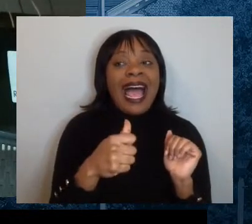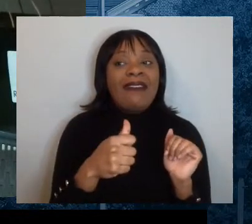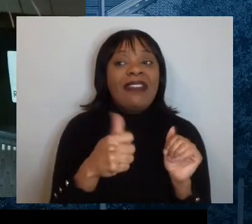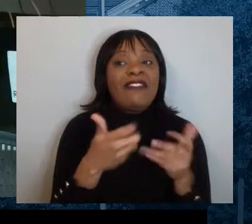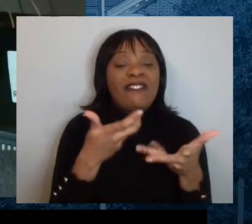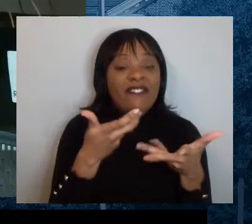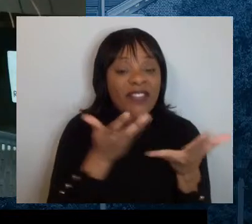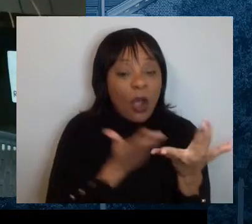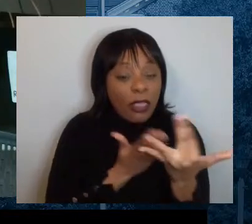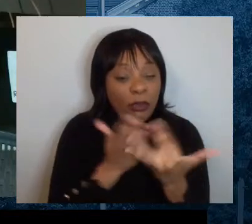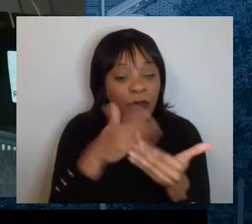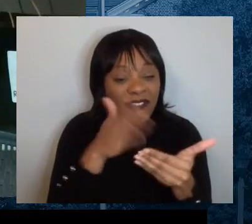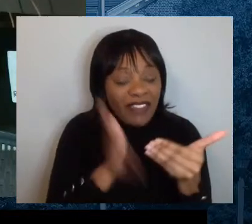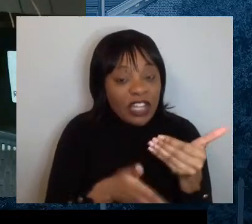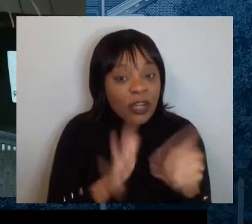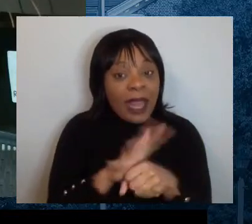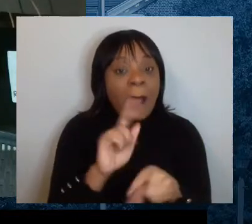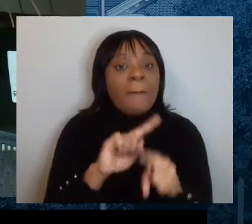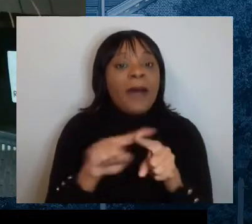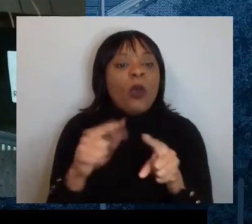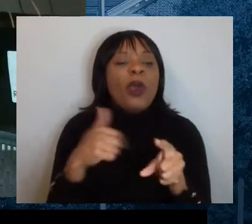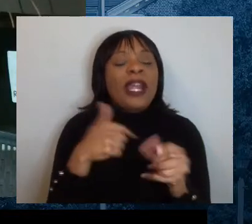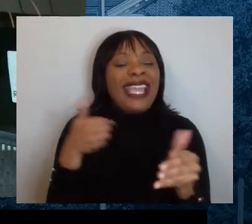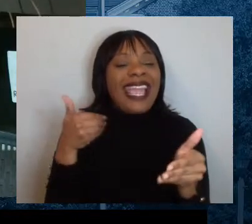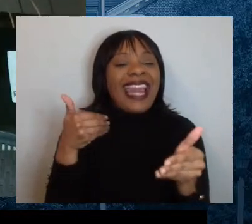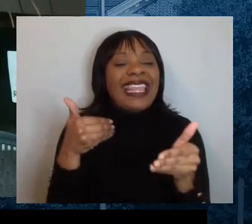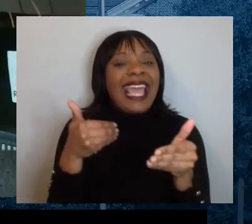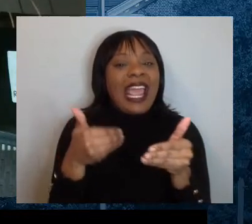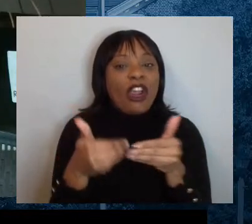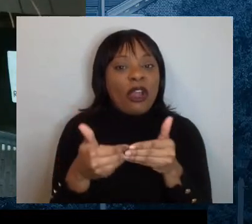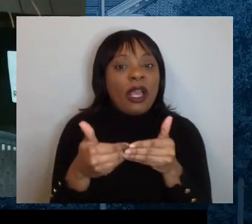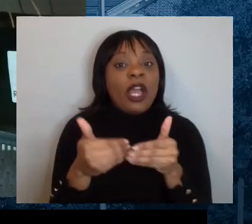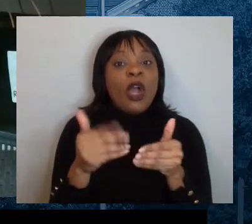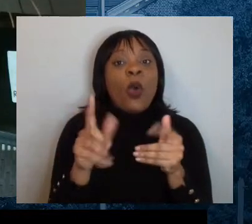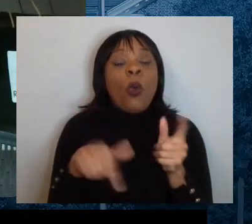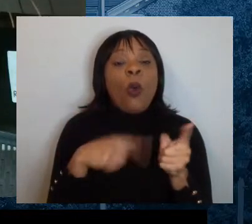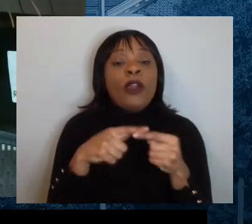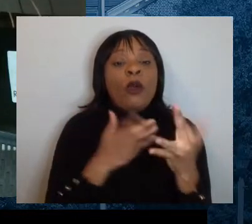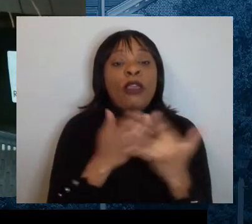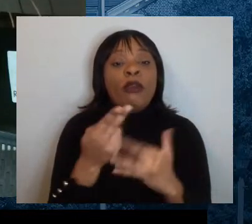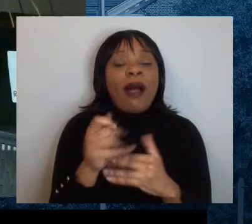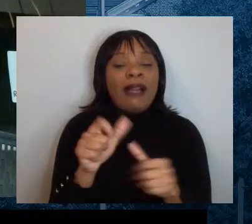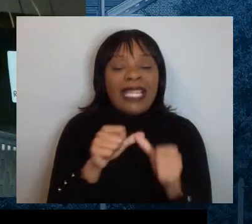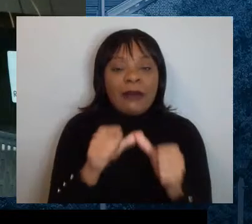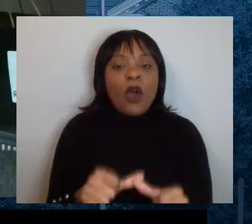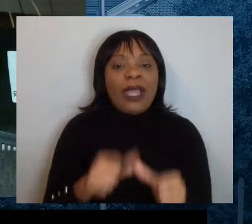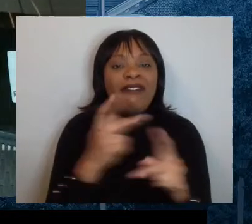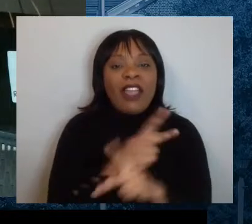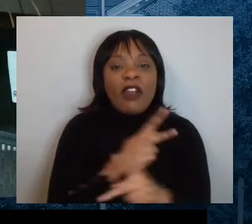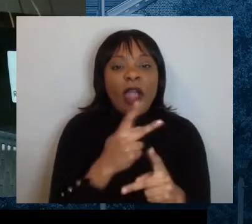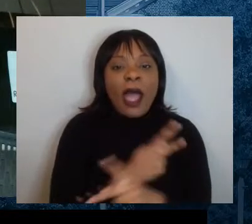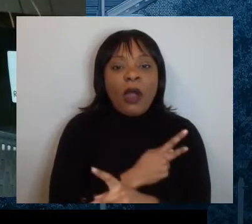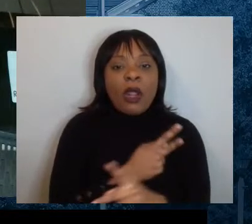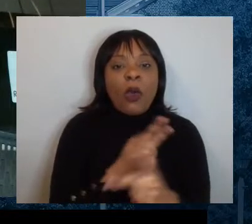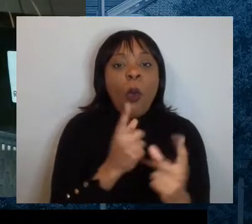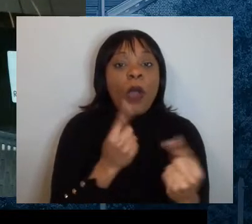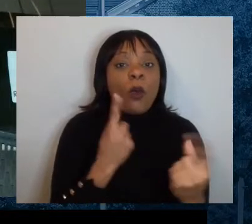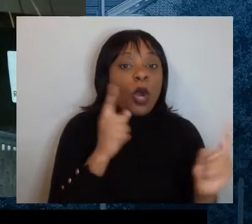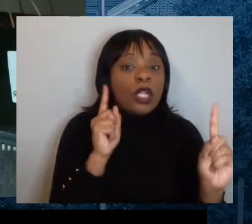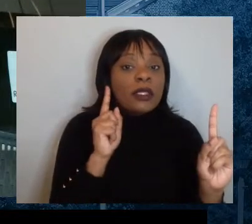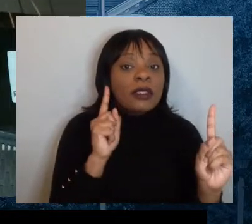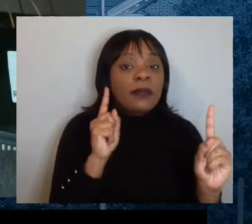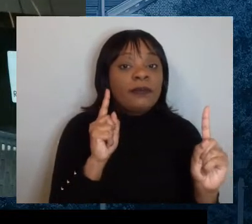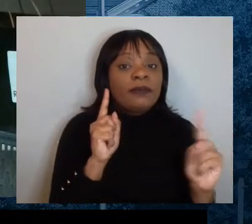we're getting there. We're getting there, and the key is when you're going through hell, keep going and figure out what to do that works, and it works. But here's the really good